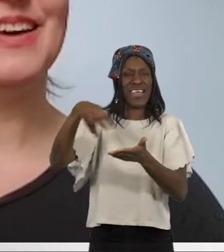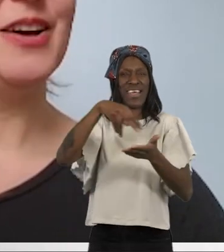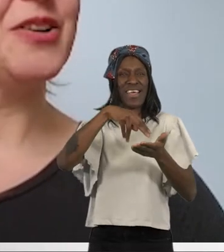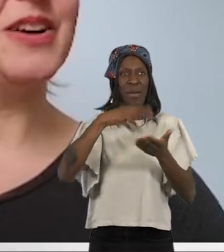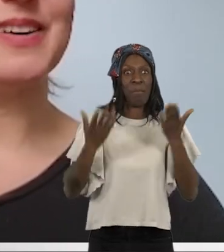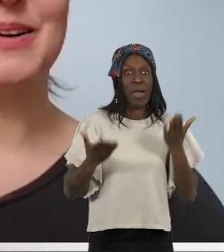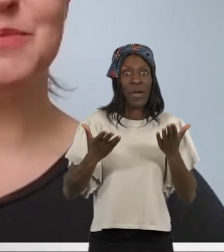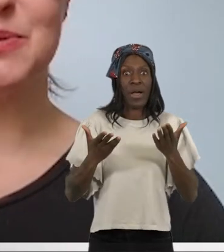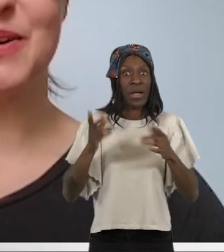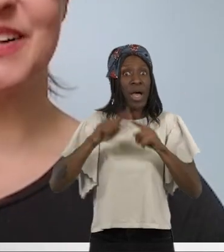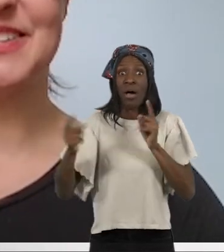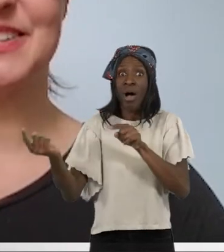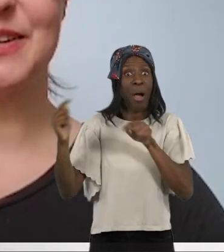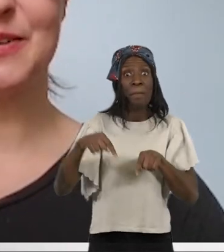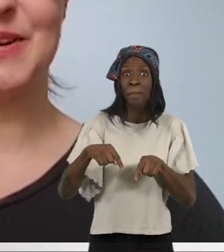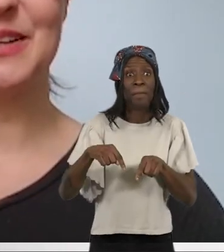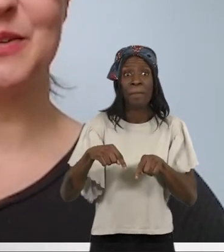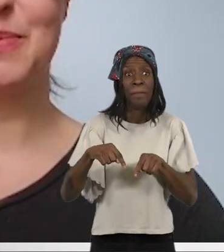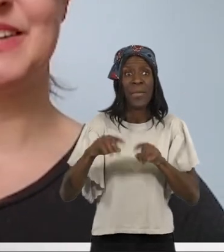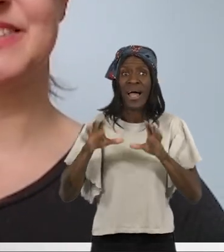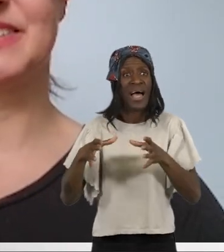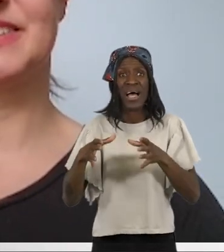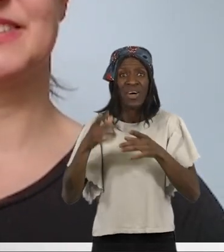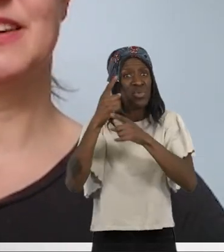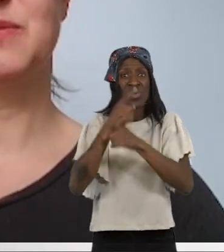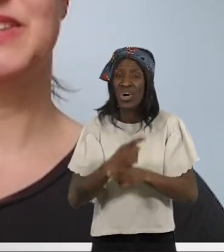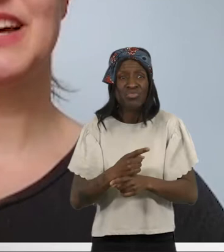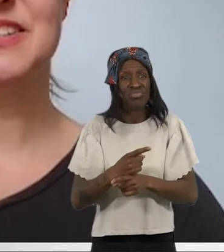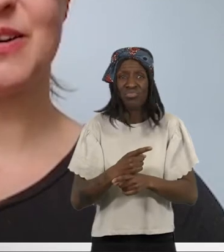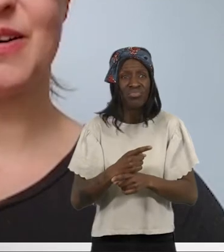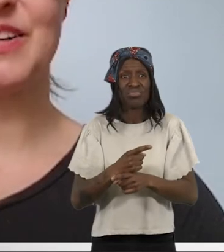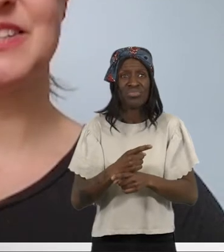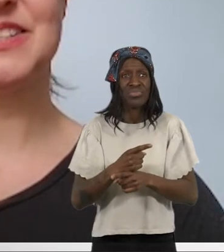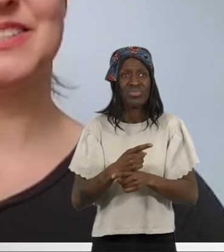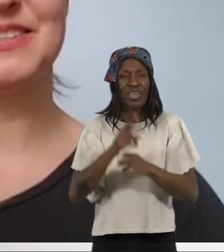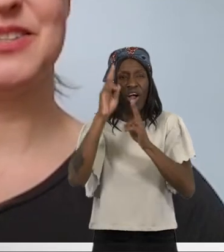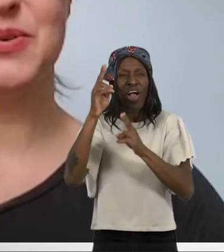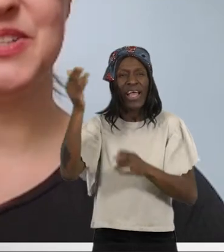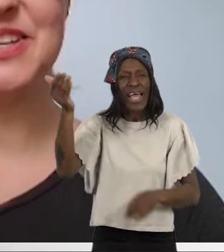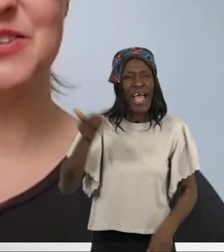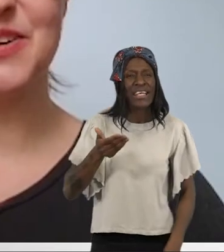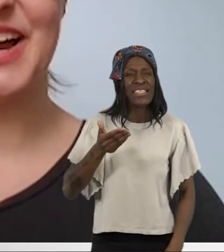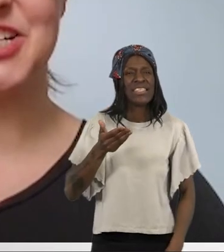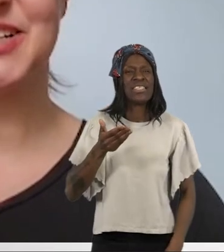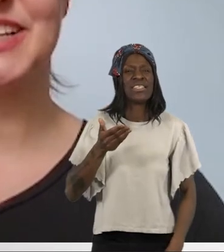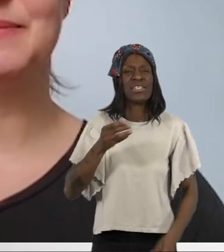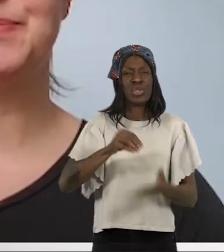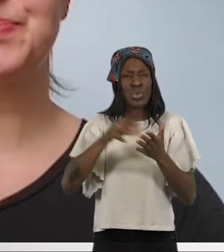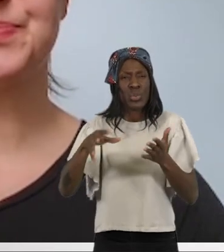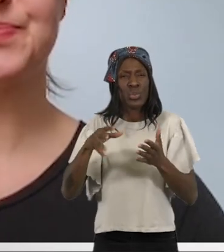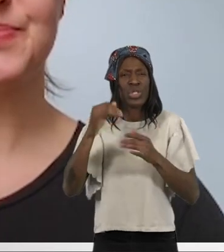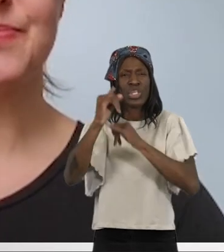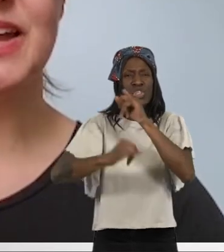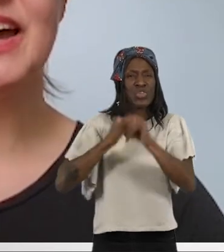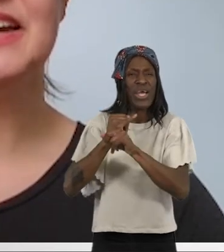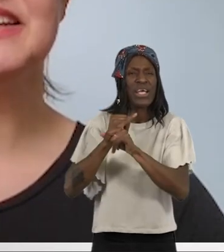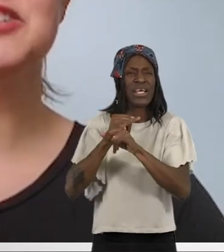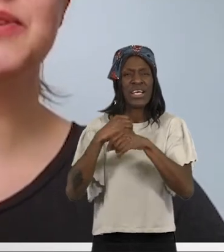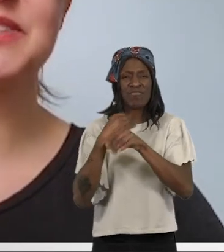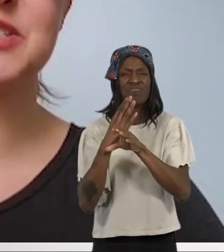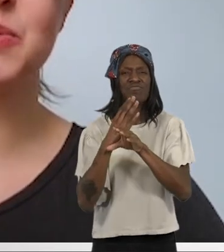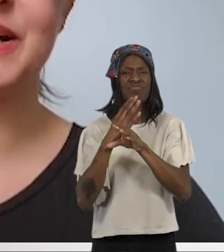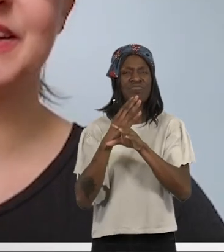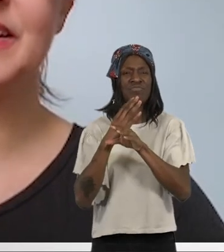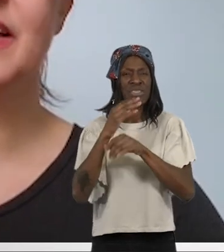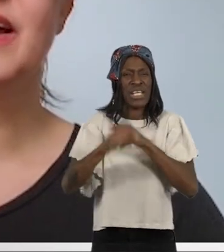maybe could not come to our classes on a regular basis, with guest artists and students internationally. And